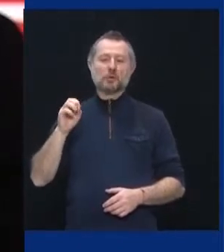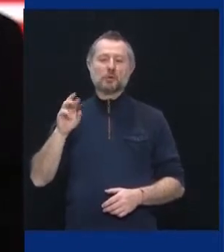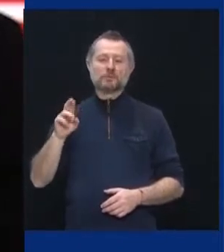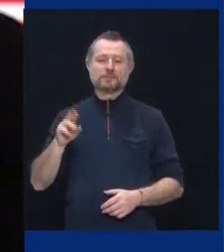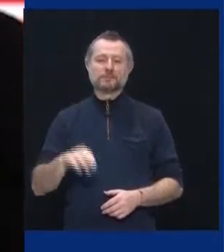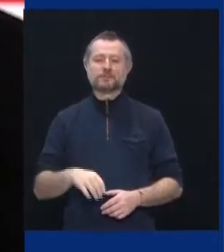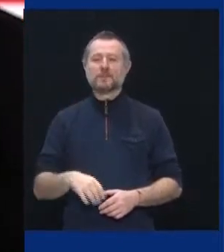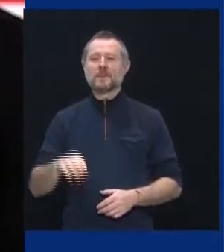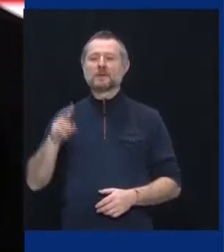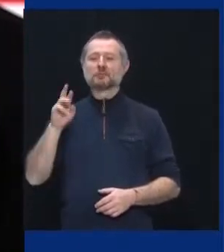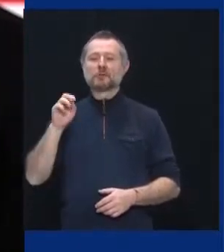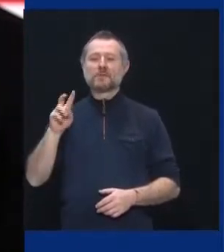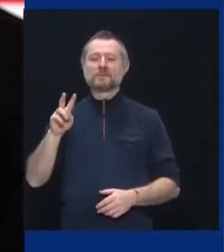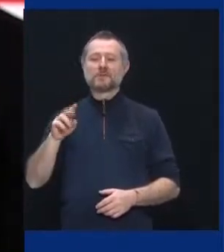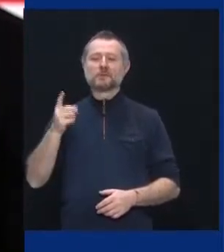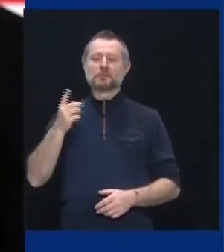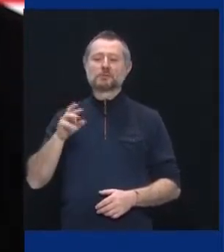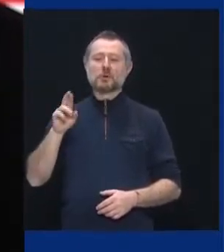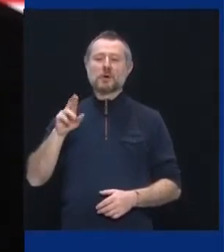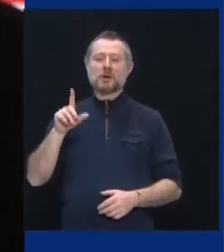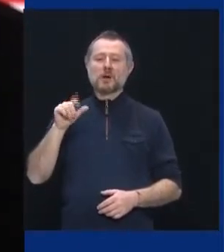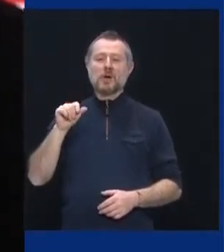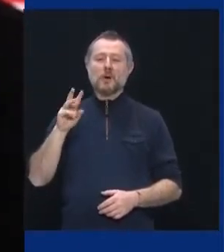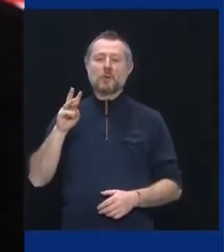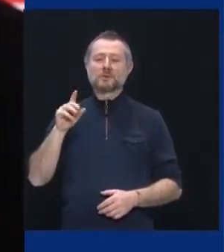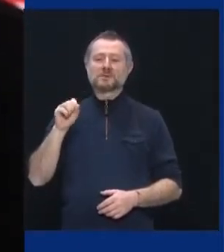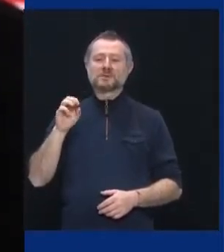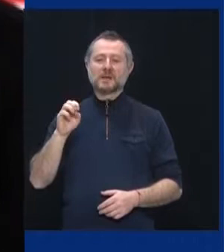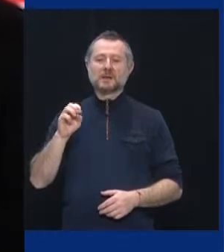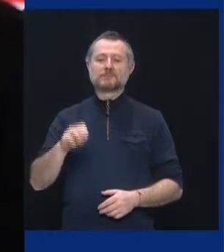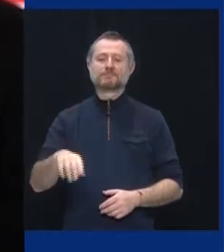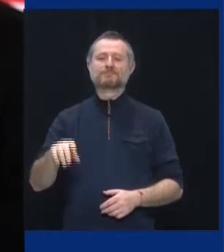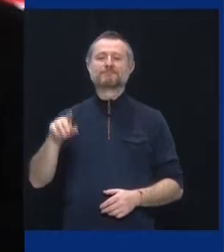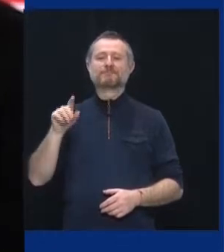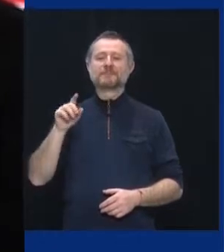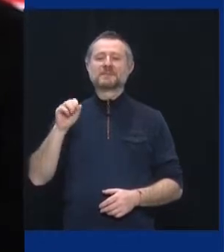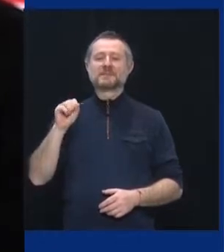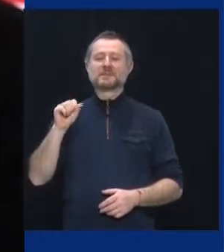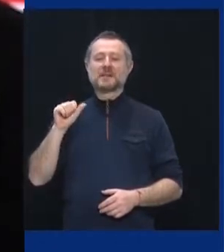Reverend Dr. Lawrence Everett Aker III,